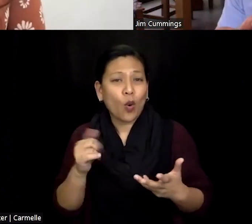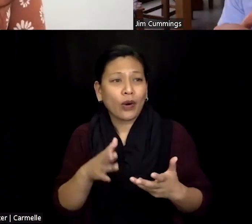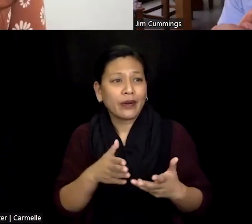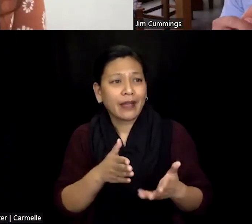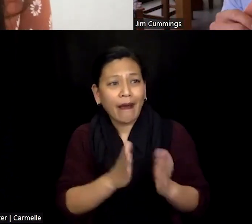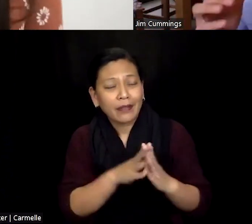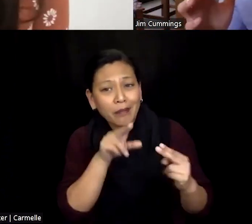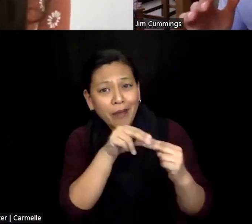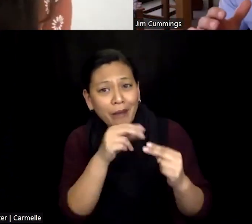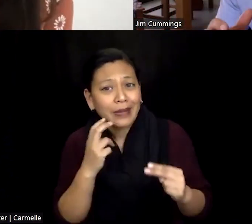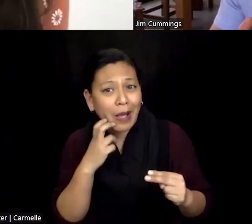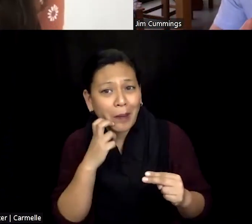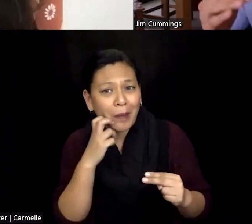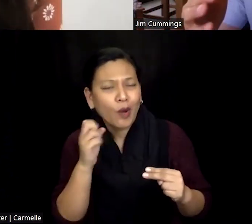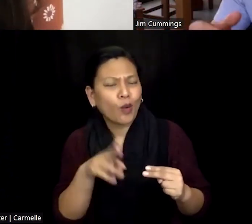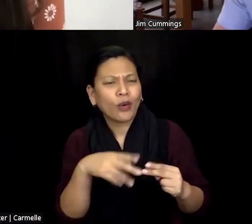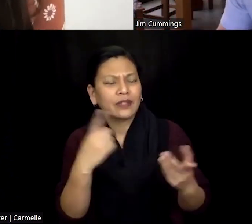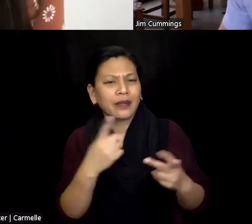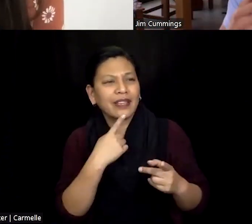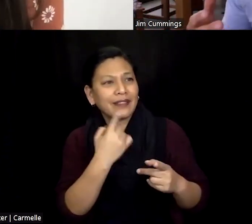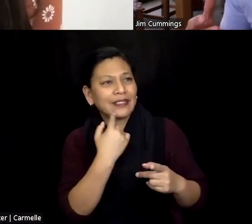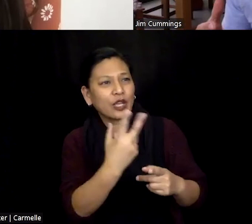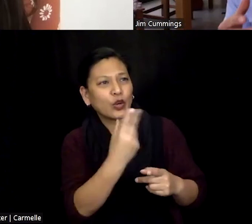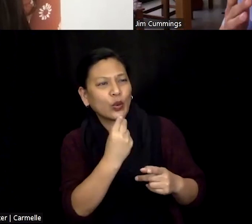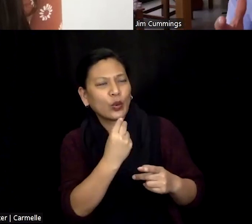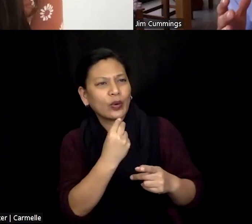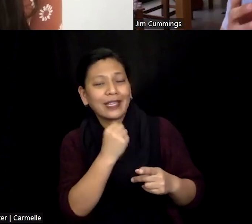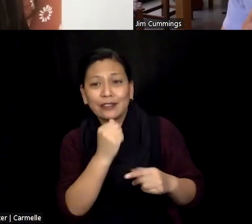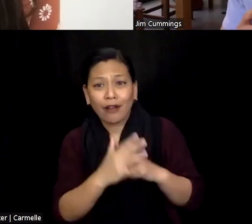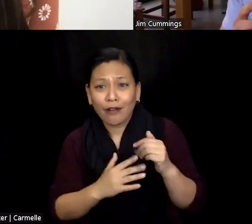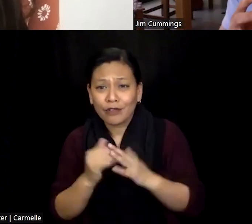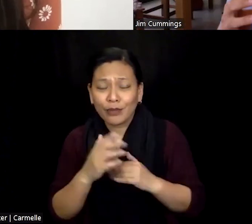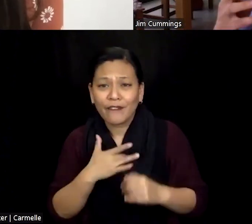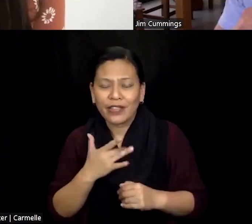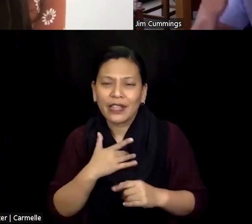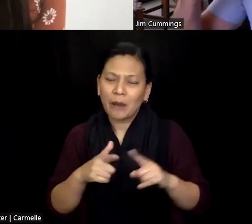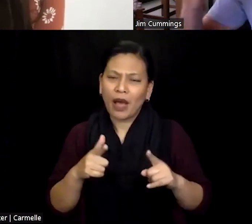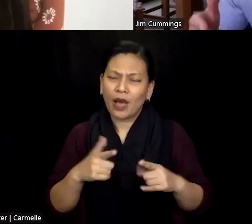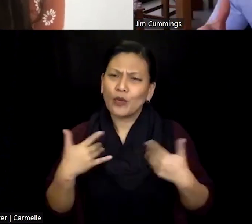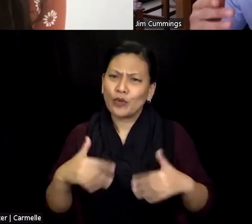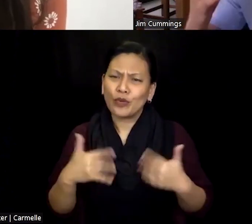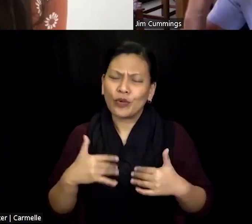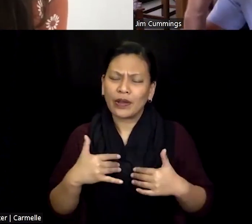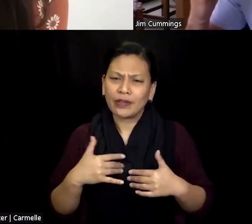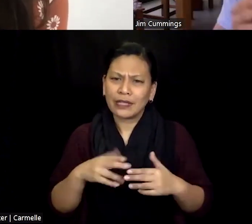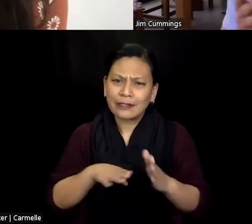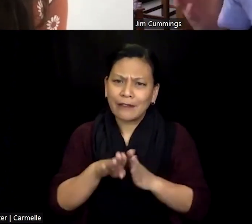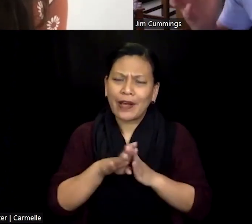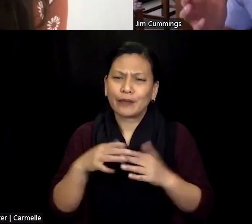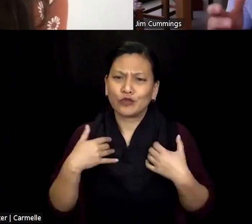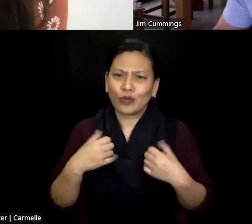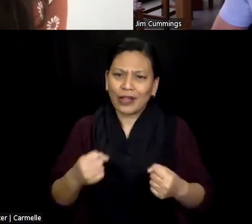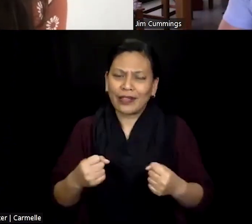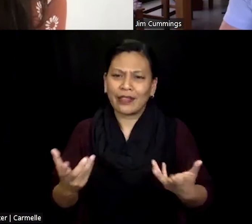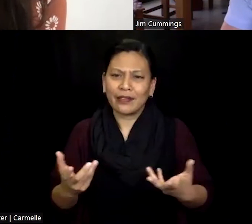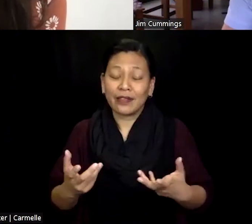gum and like anything, just to have them go, no, and it's uncomfortable. It's amazing the calluses that you can build up. And that's normal.